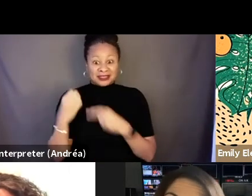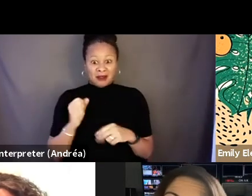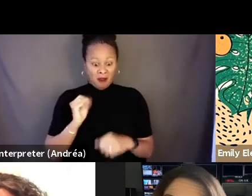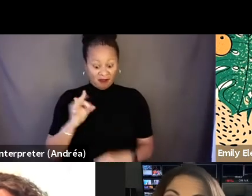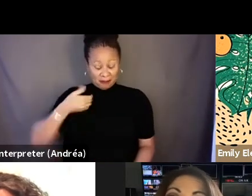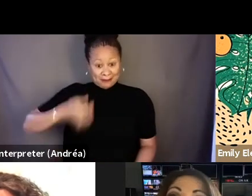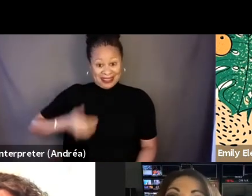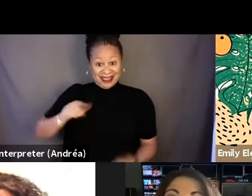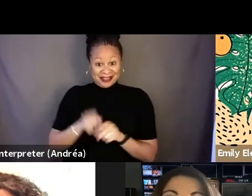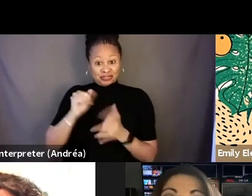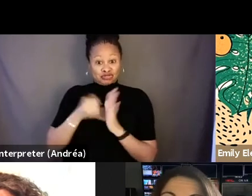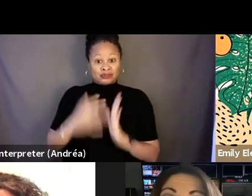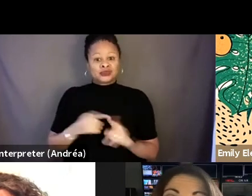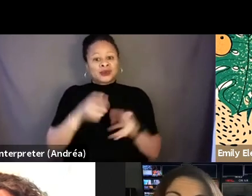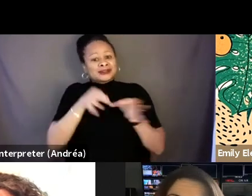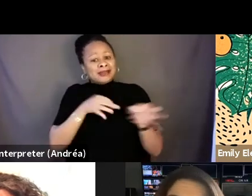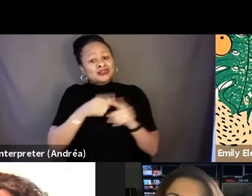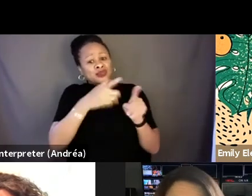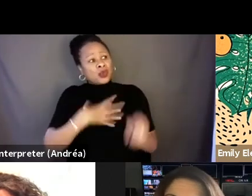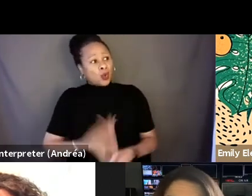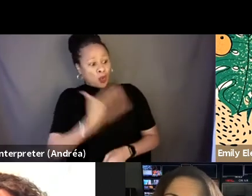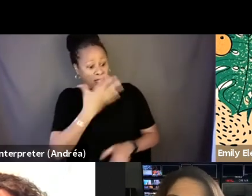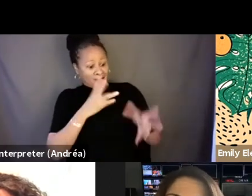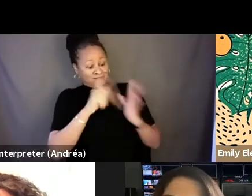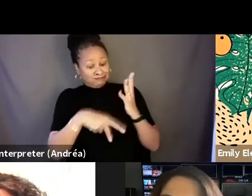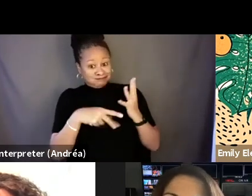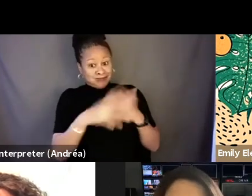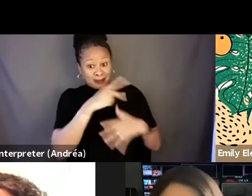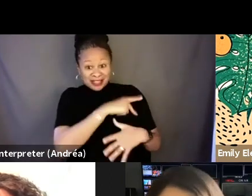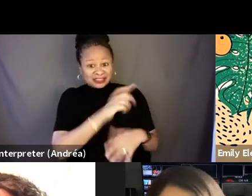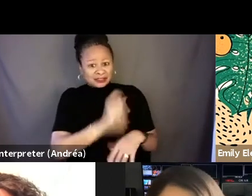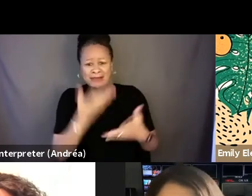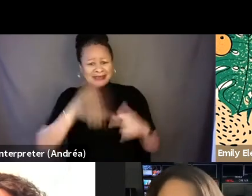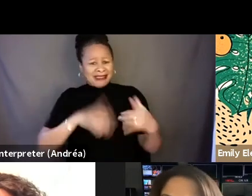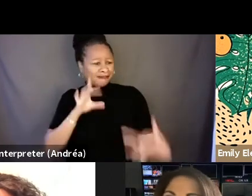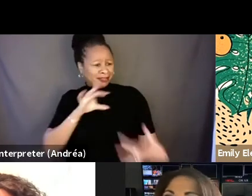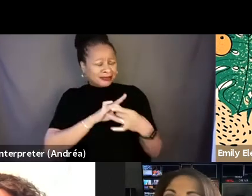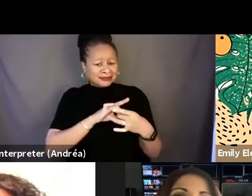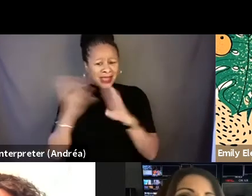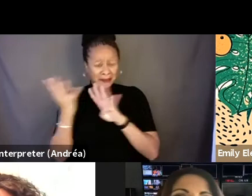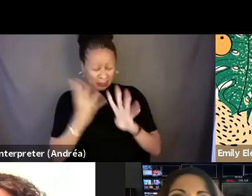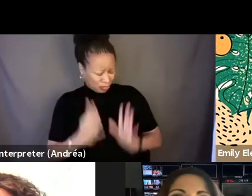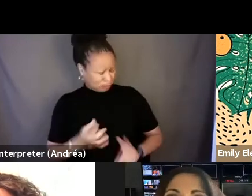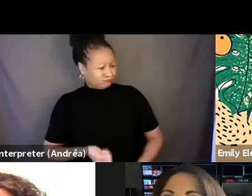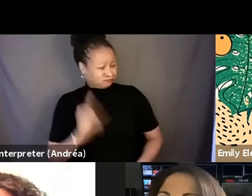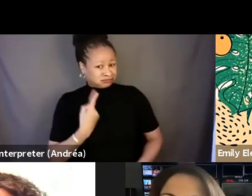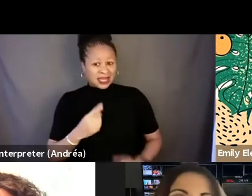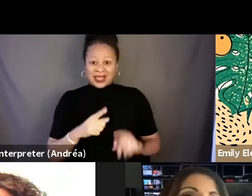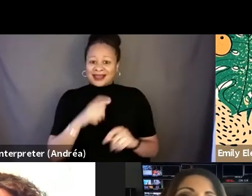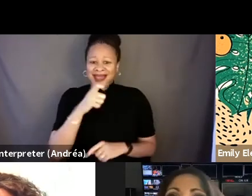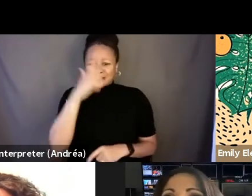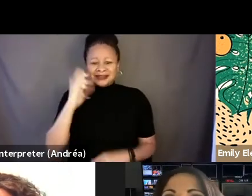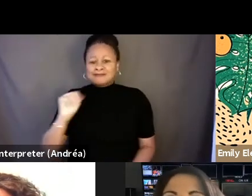as a journalist to explain it to the white population that maybe can't relate. Not out of malice, not